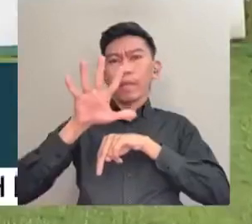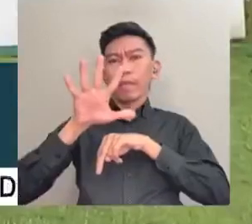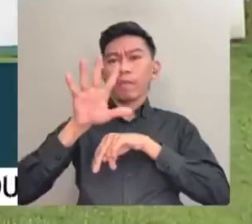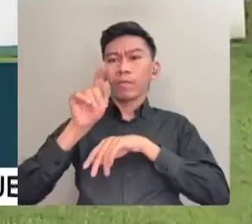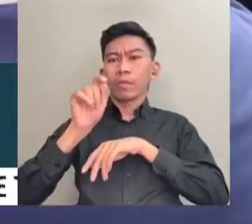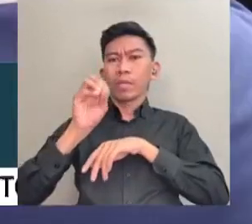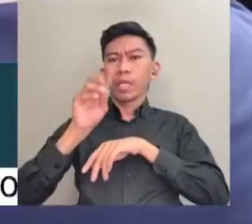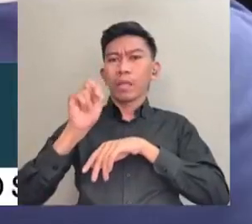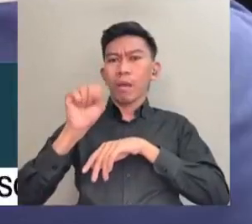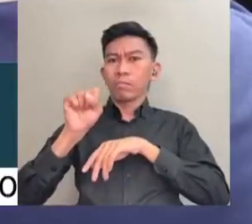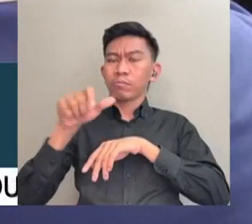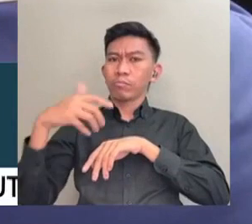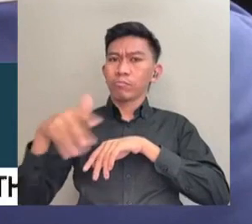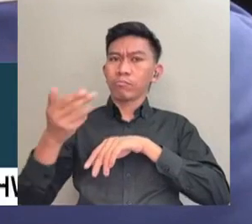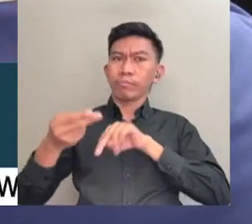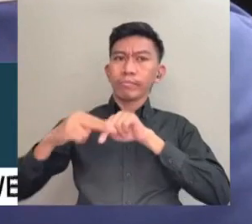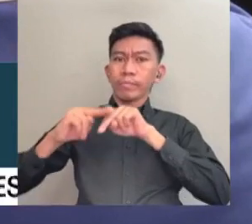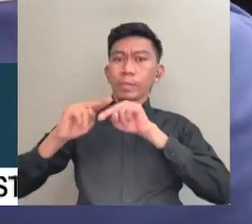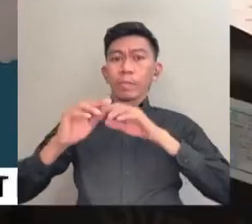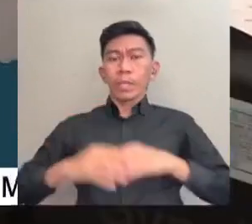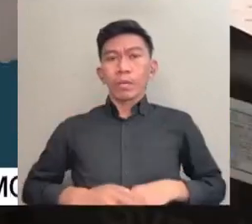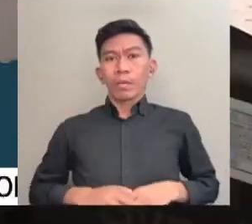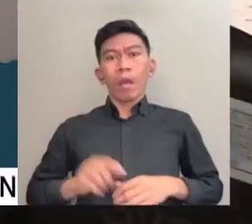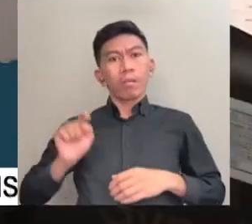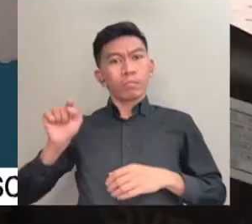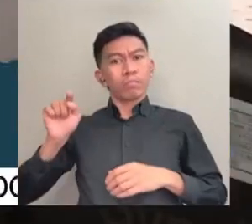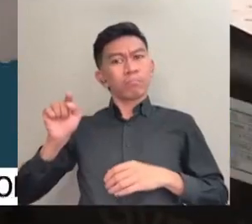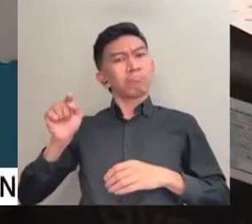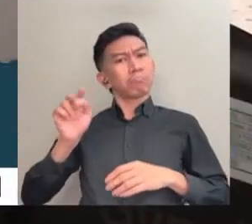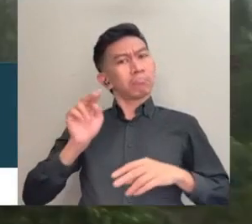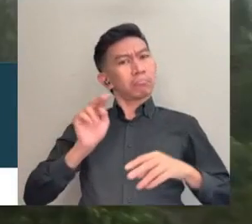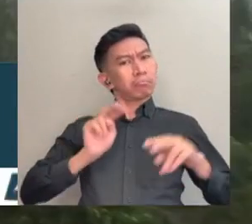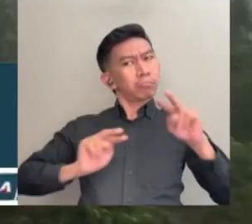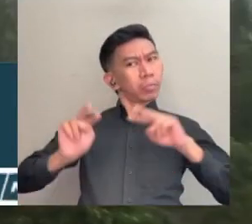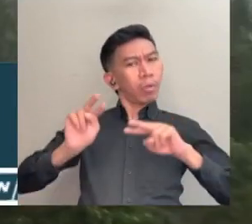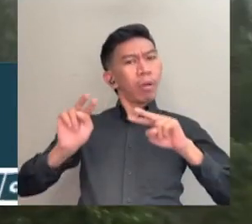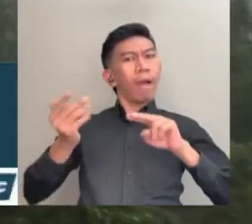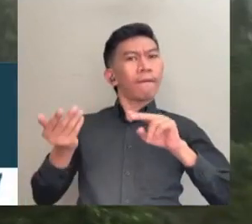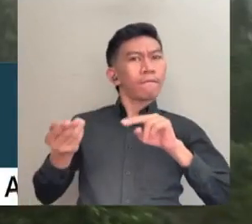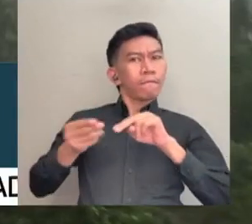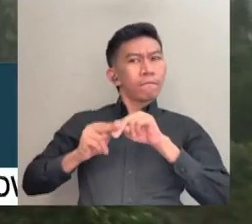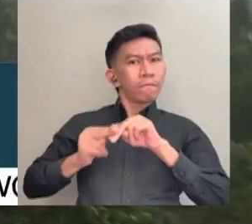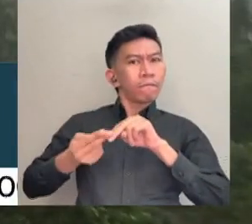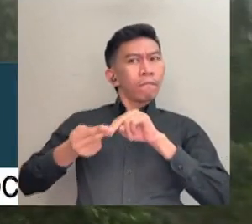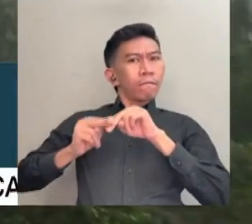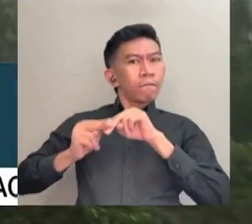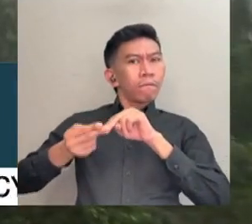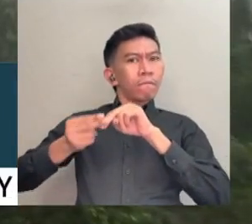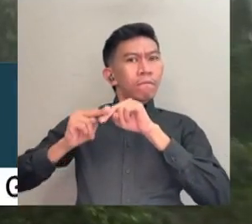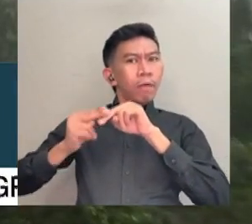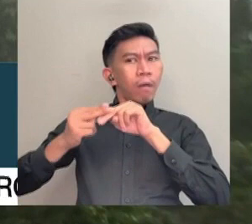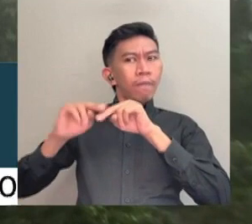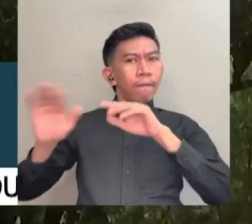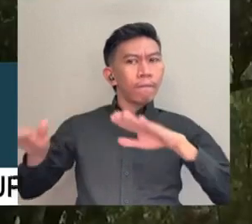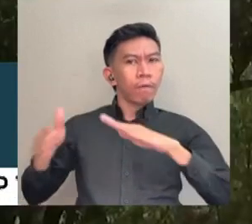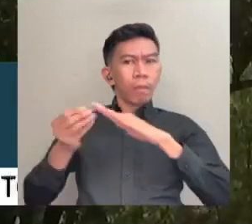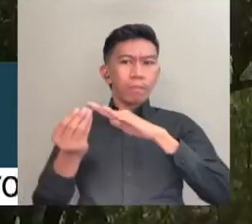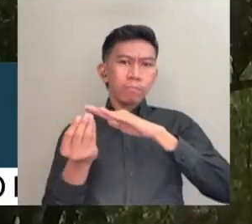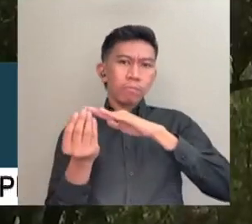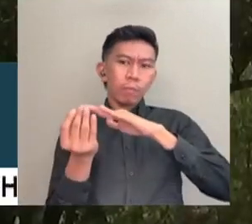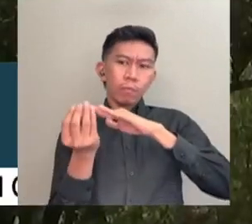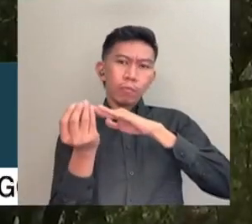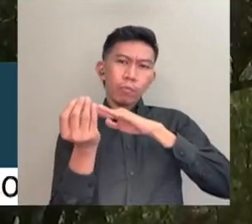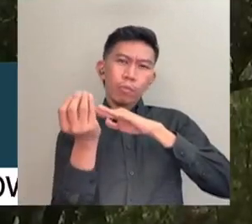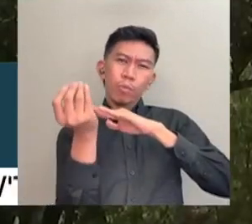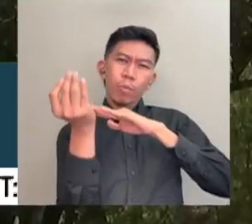is an ongoing slow extrusive eruption on Mayon. This means the volcano is slowly spewing out volcanic materials like